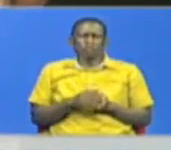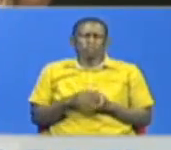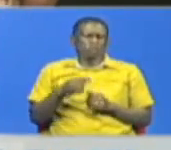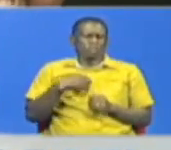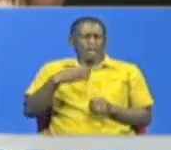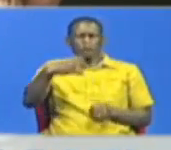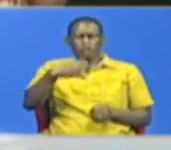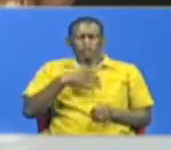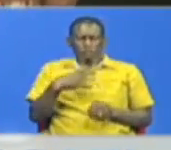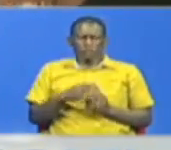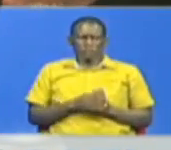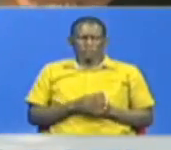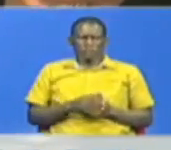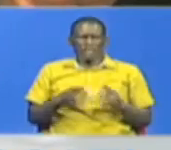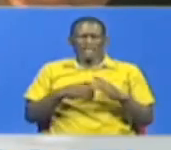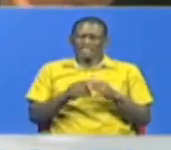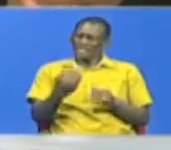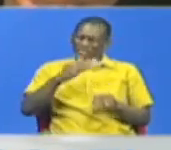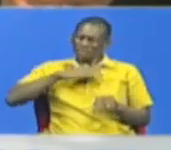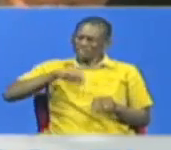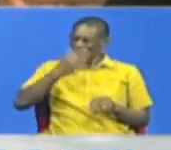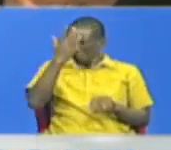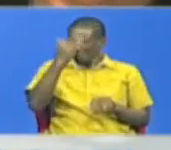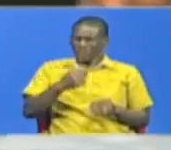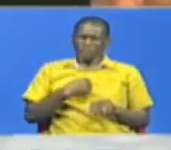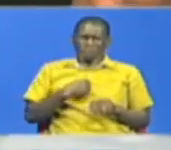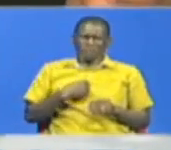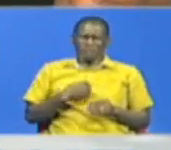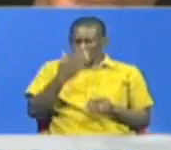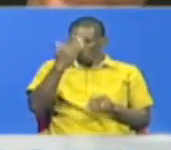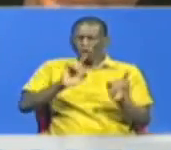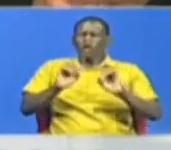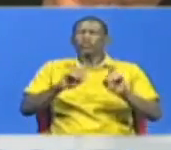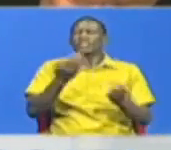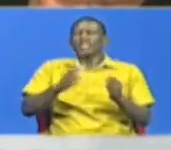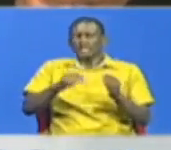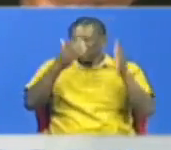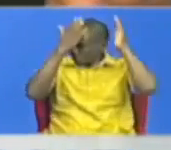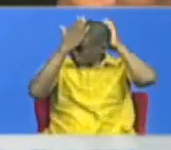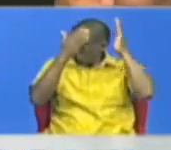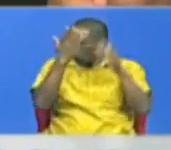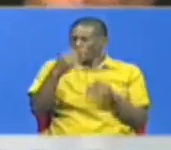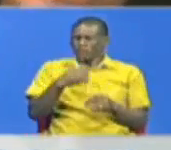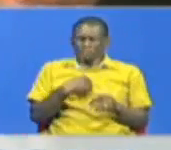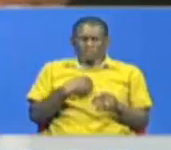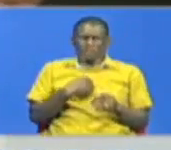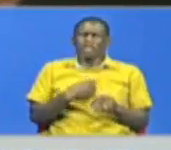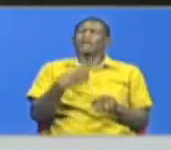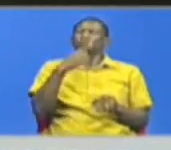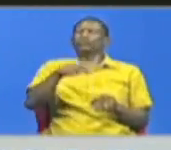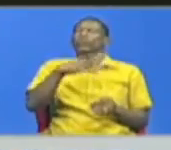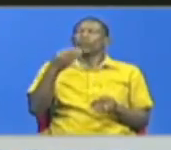Nilishtuka, nikaanza kujiuliza why me, why not any other bishop? Sasa ni mimi nimeonoa niende huko,